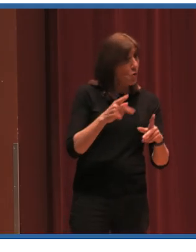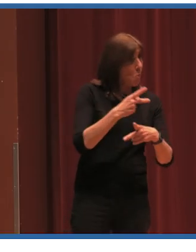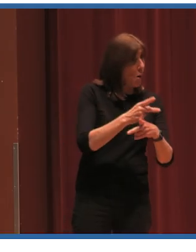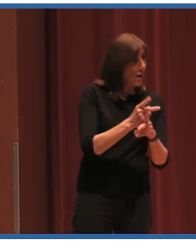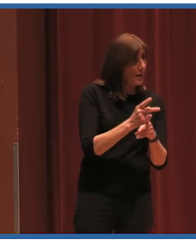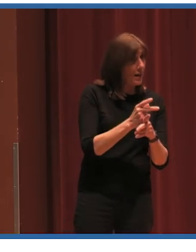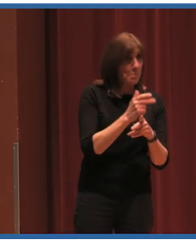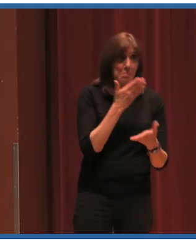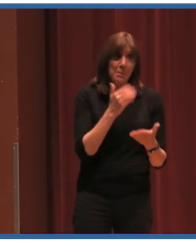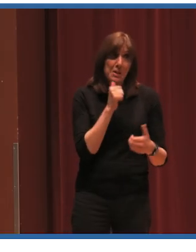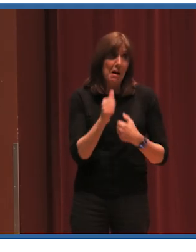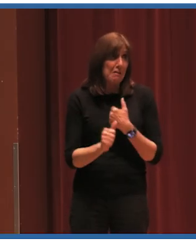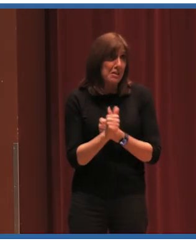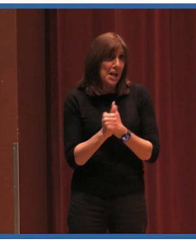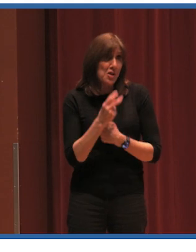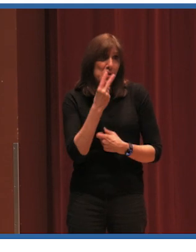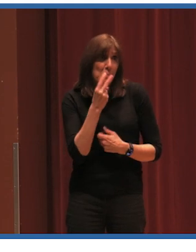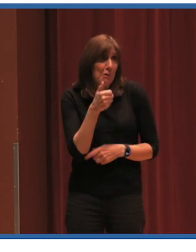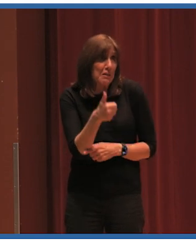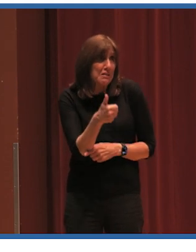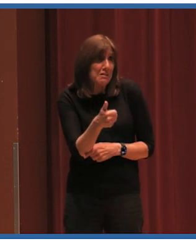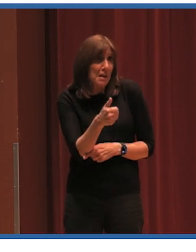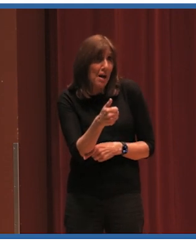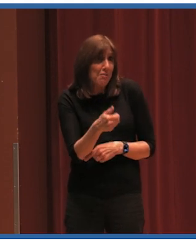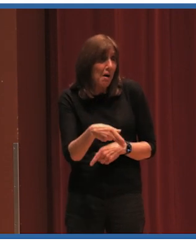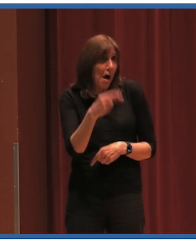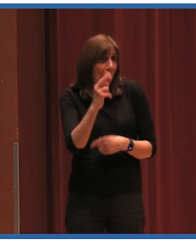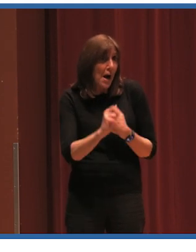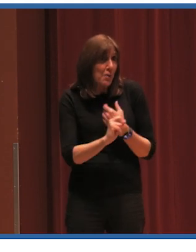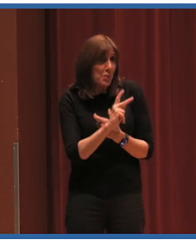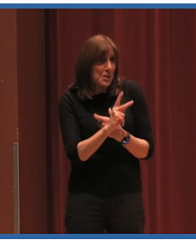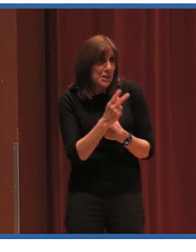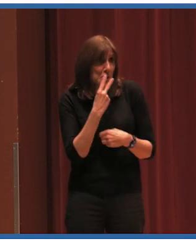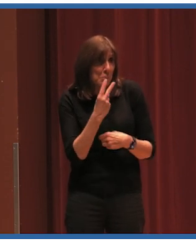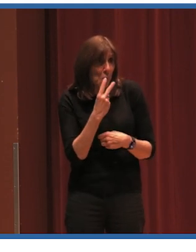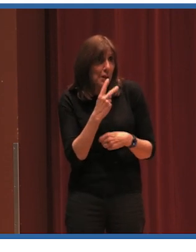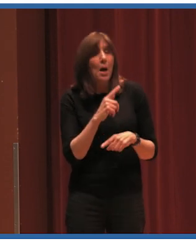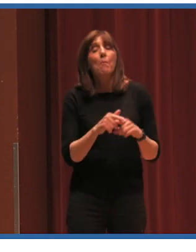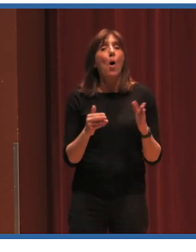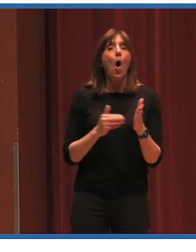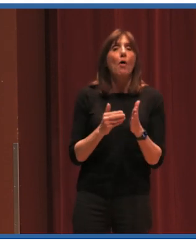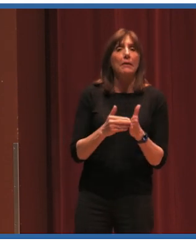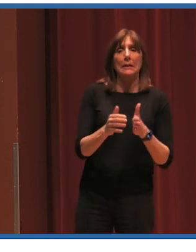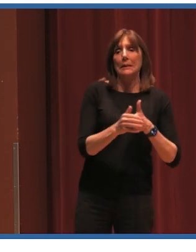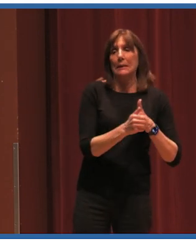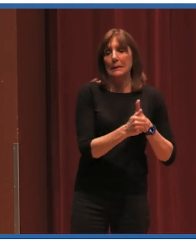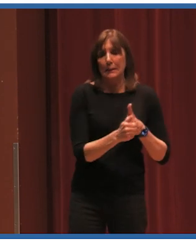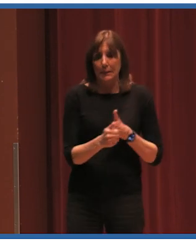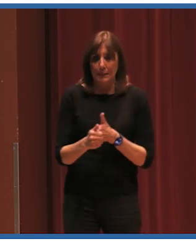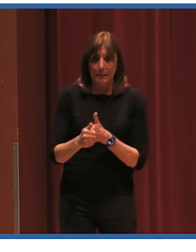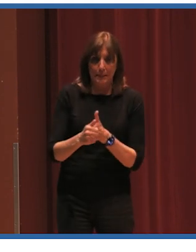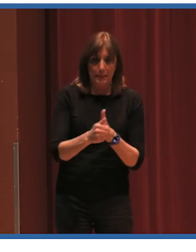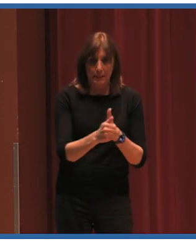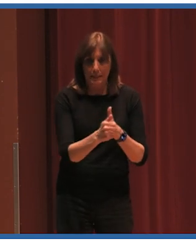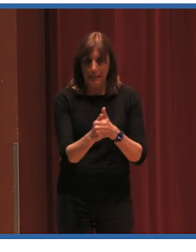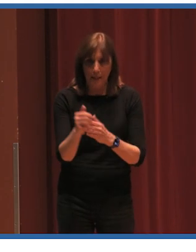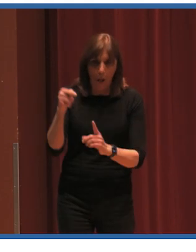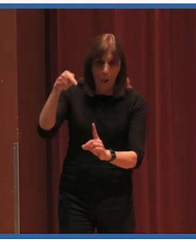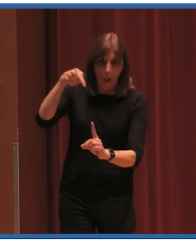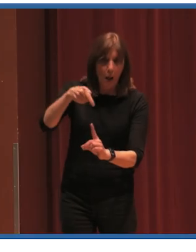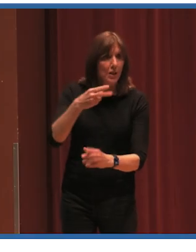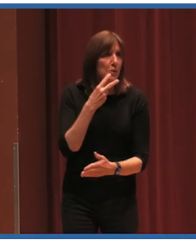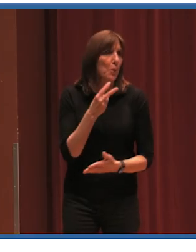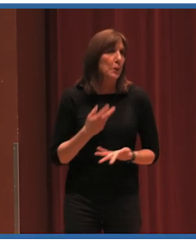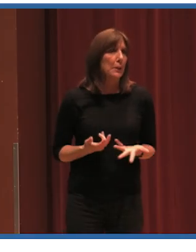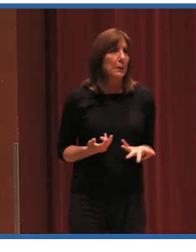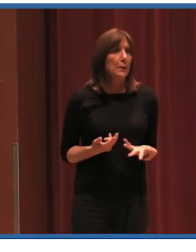as dangerous and as high risk for cancer as smoking, but they often can lead down the path towards smoking because